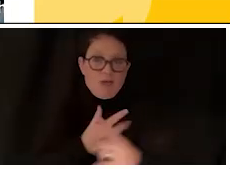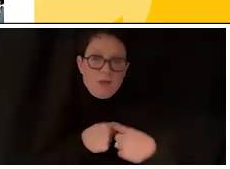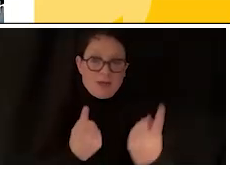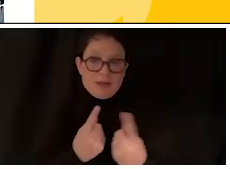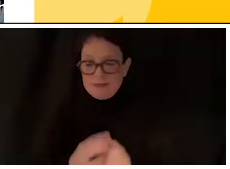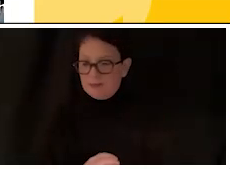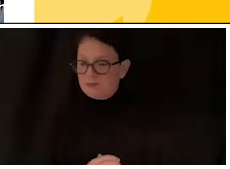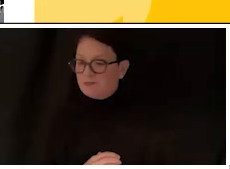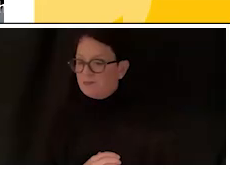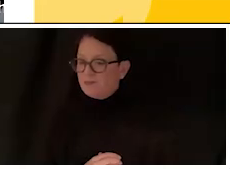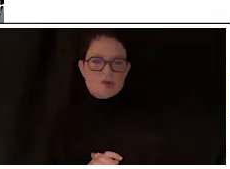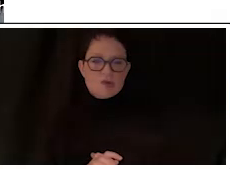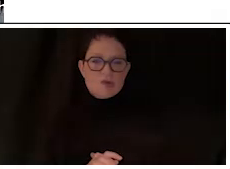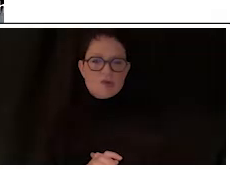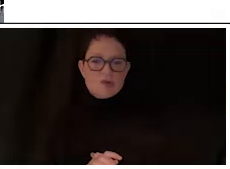months.